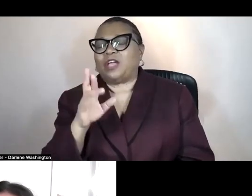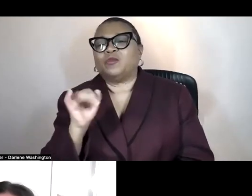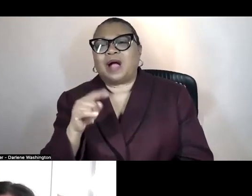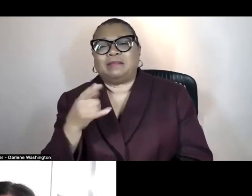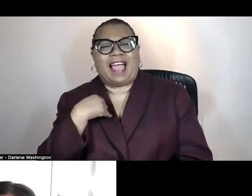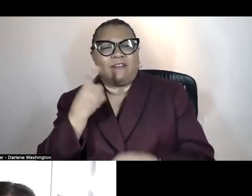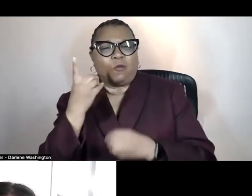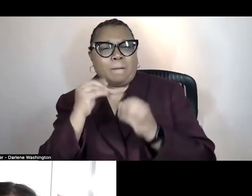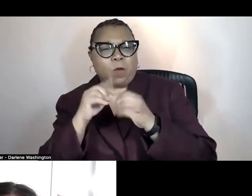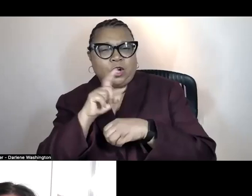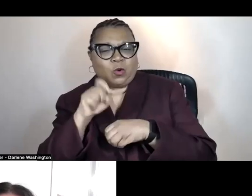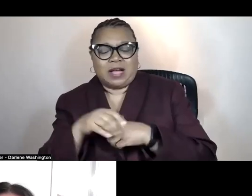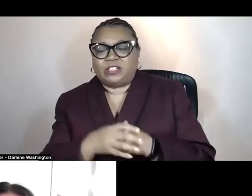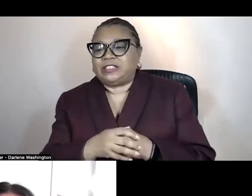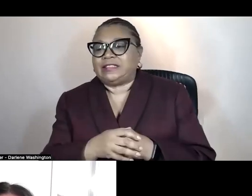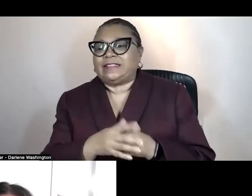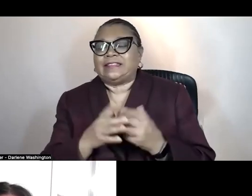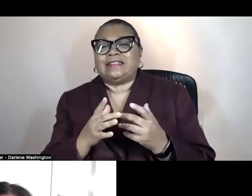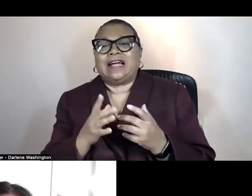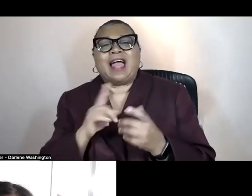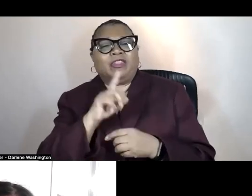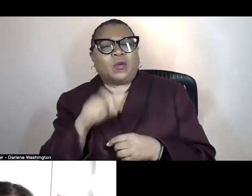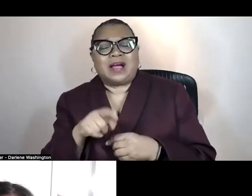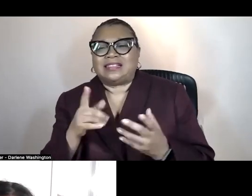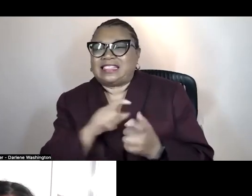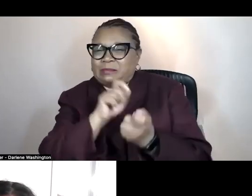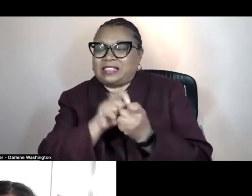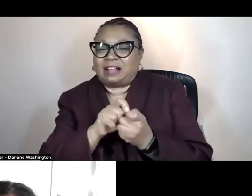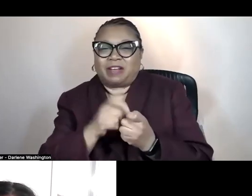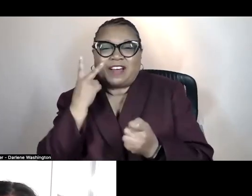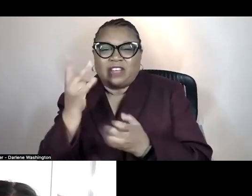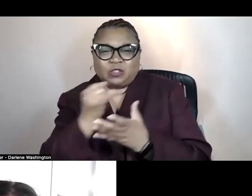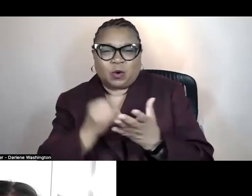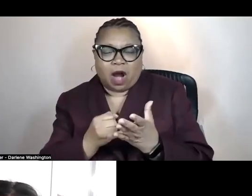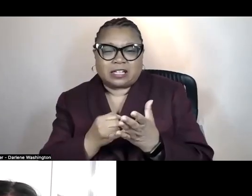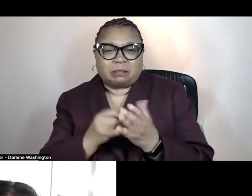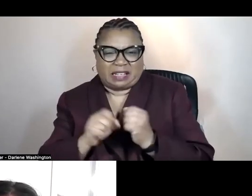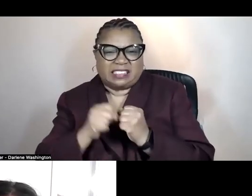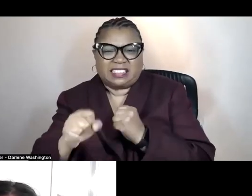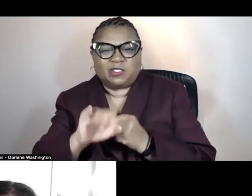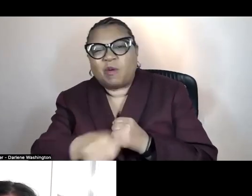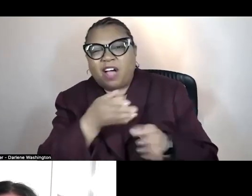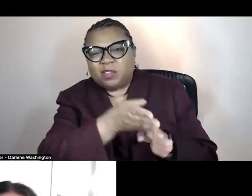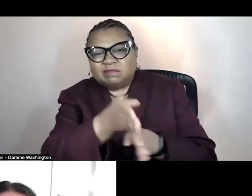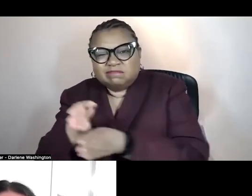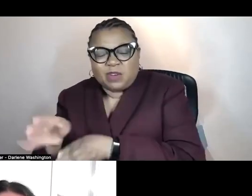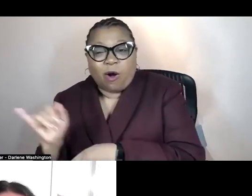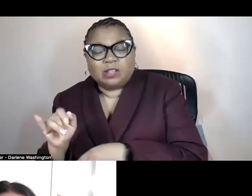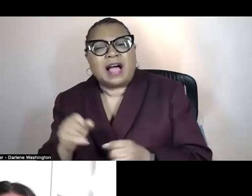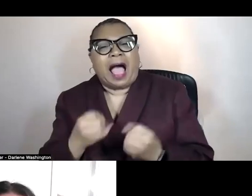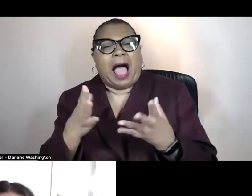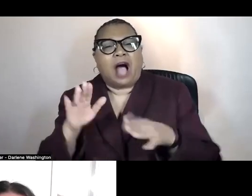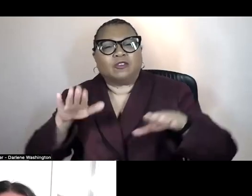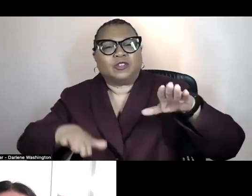just for one more question. And the question is specifically for visual arts, but I think it can be extended to other disciplines as well. But how might you